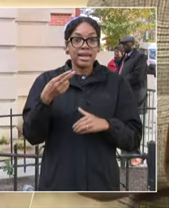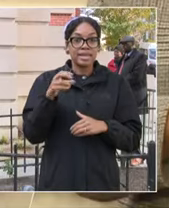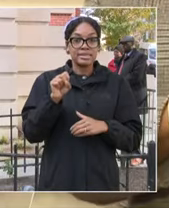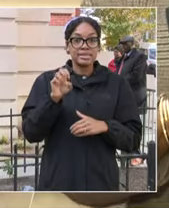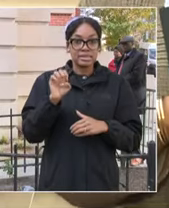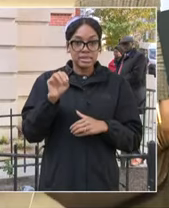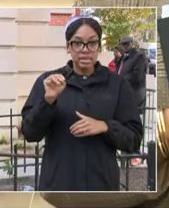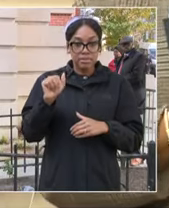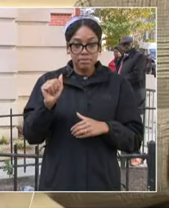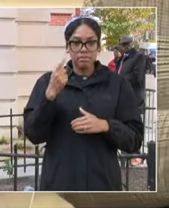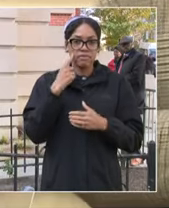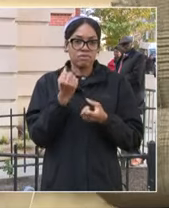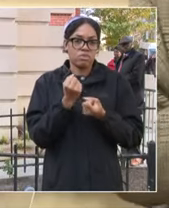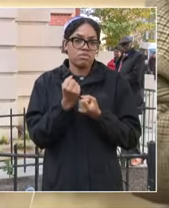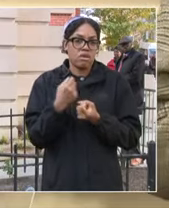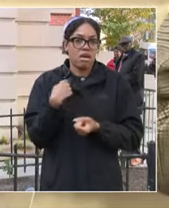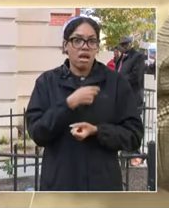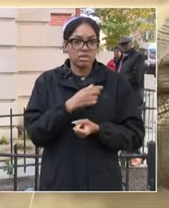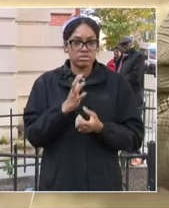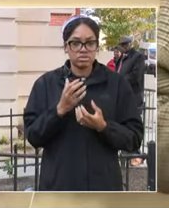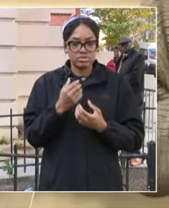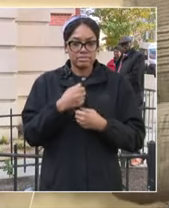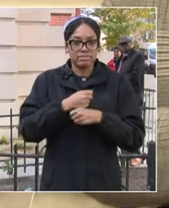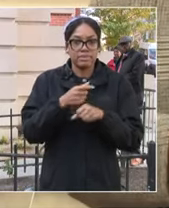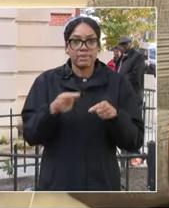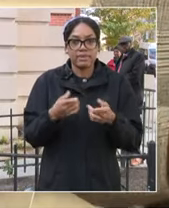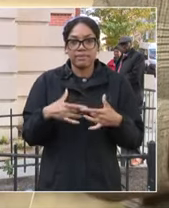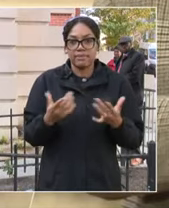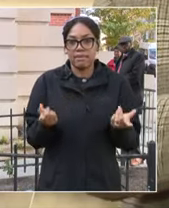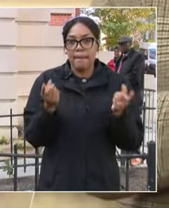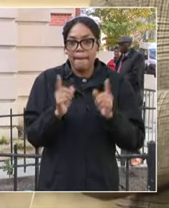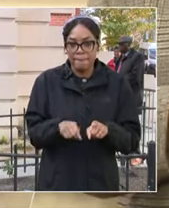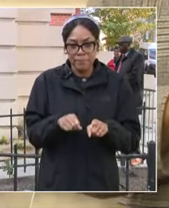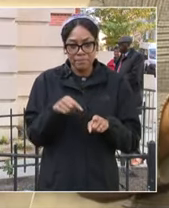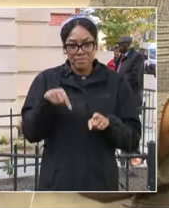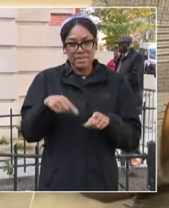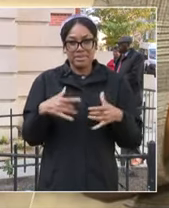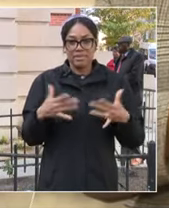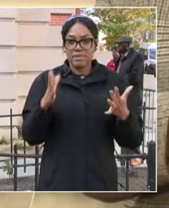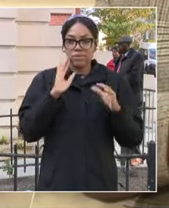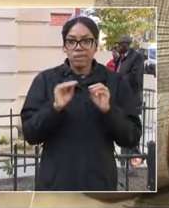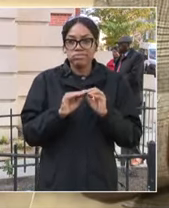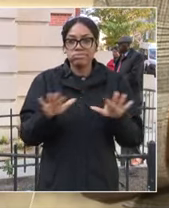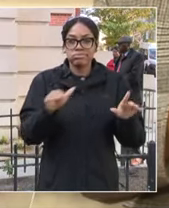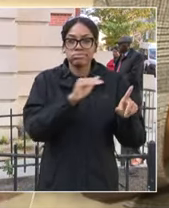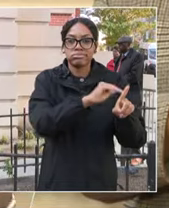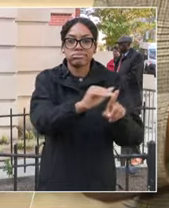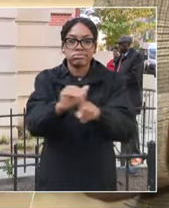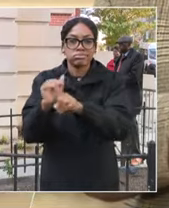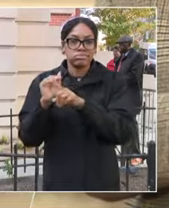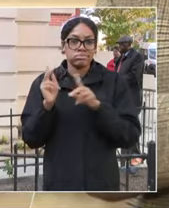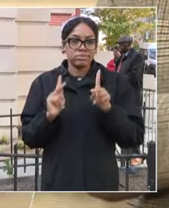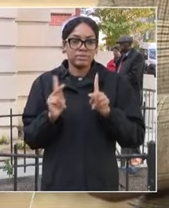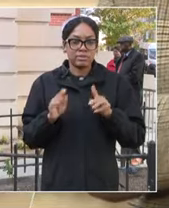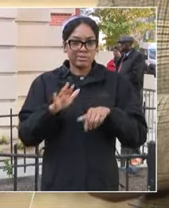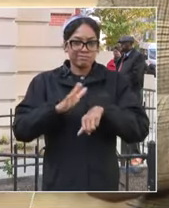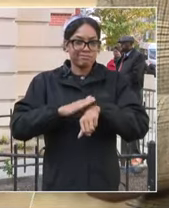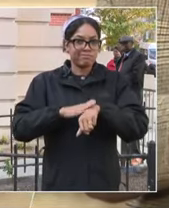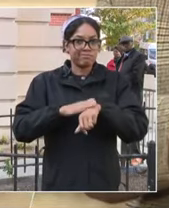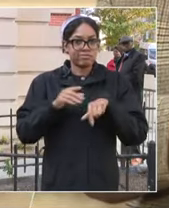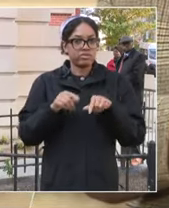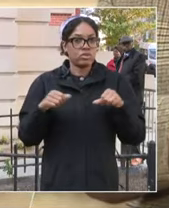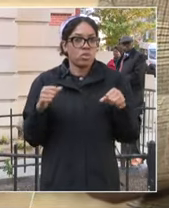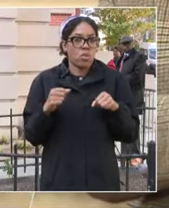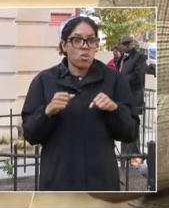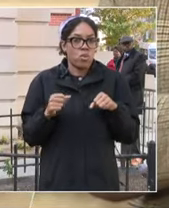and supporting our neighbors in ensuring their safety during the cold weather. We appreciate all of you. The